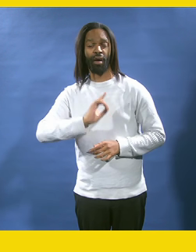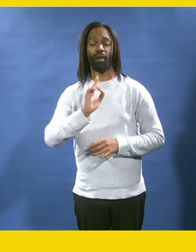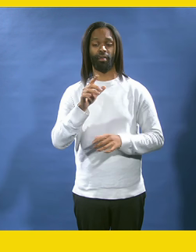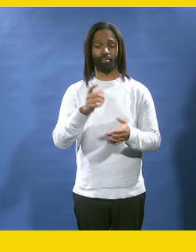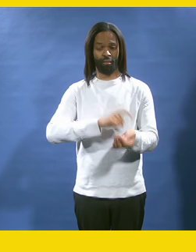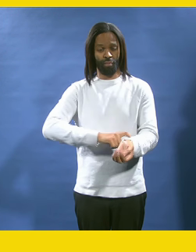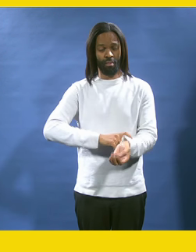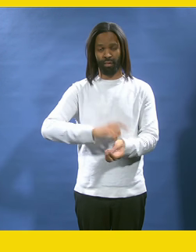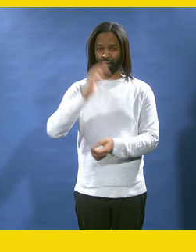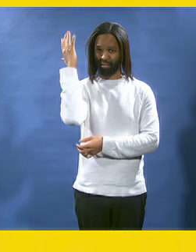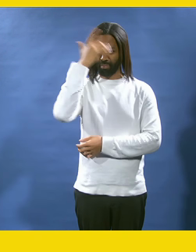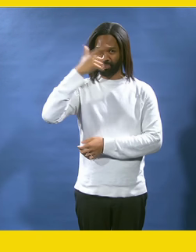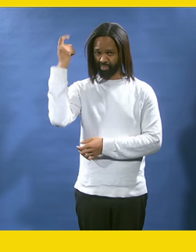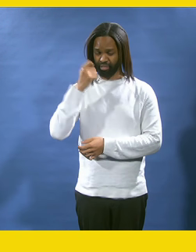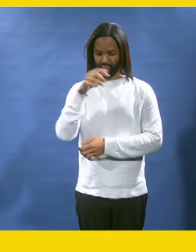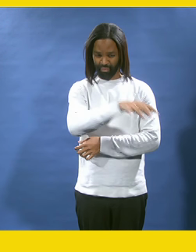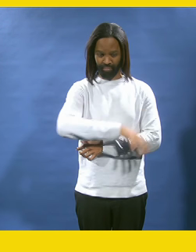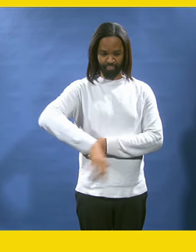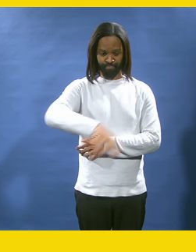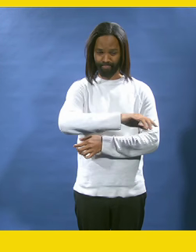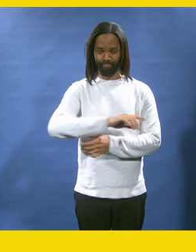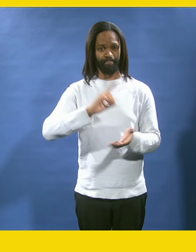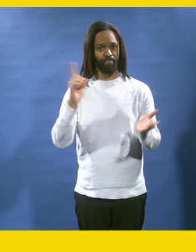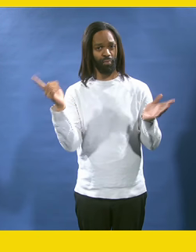education, employment,